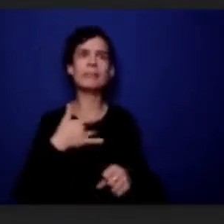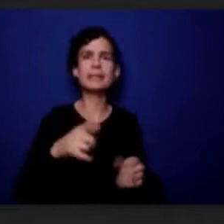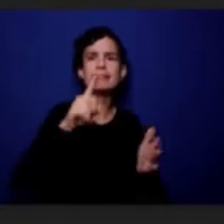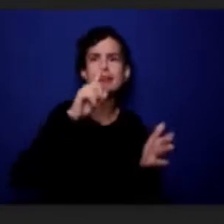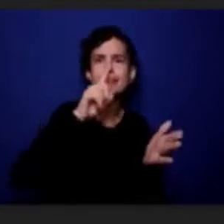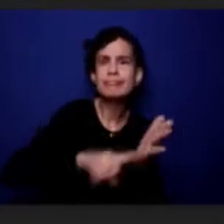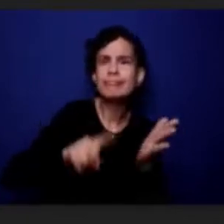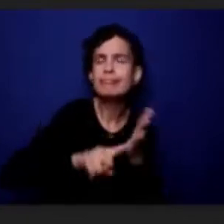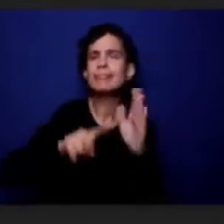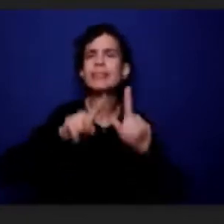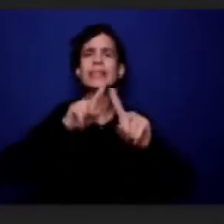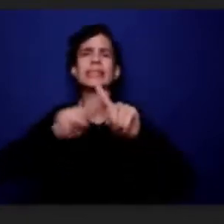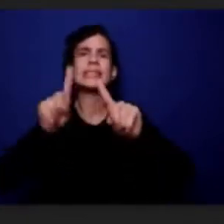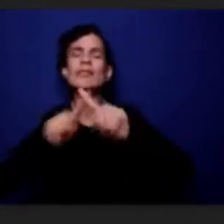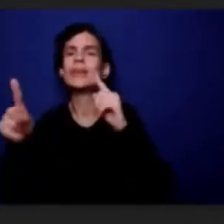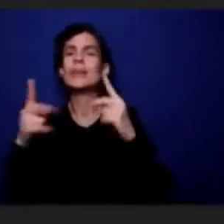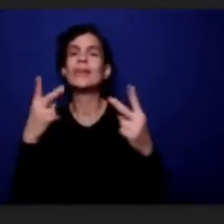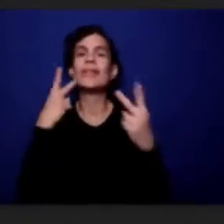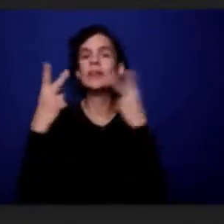Yeah, I guess